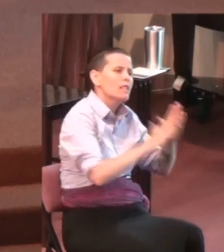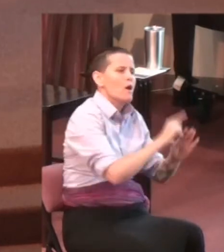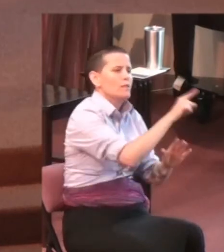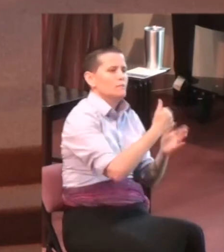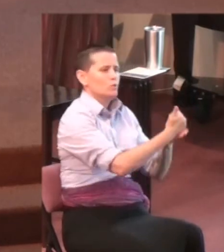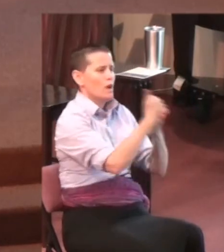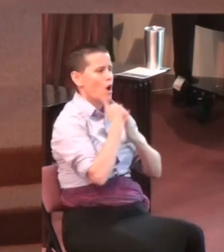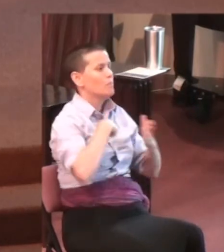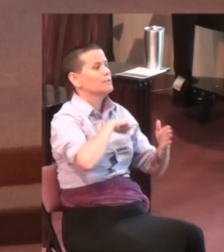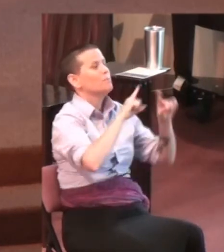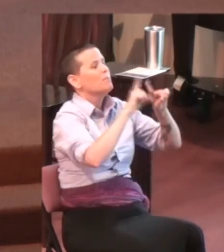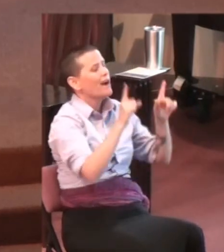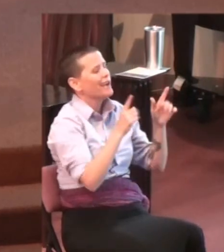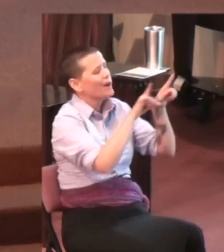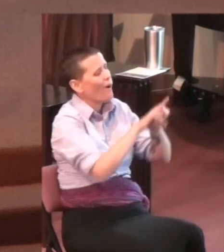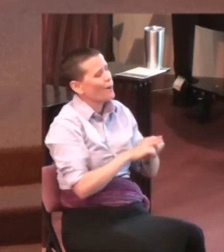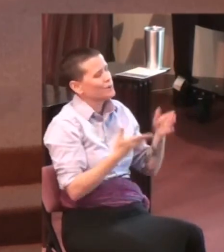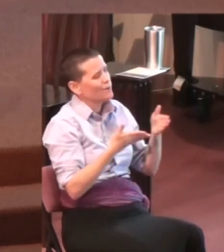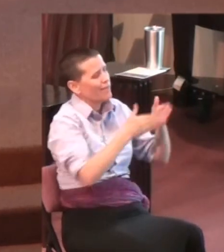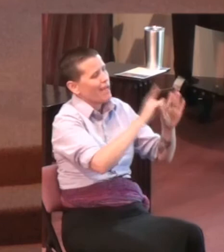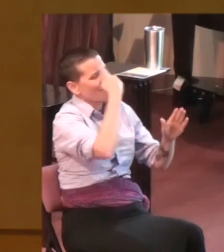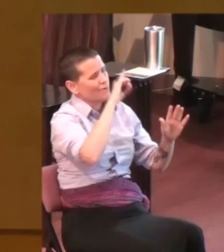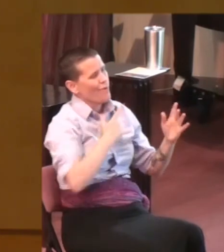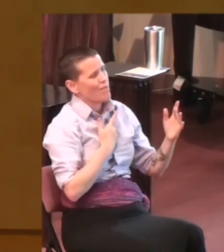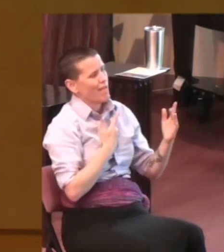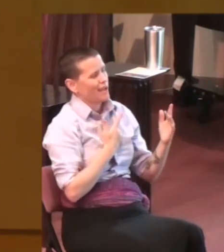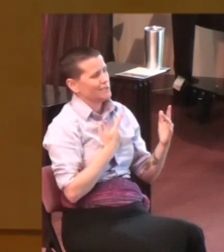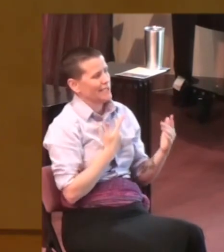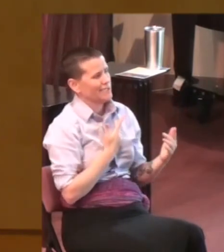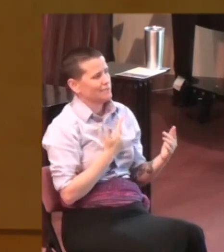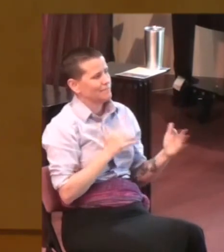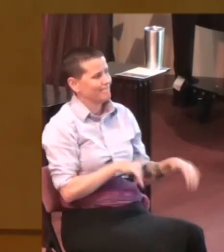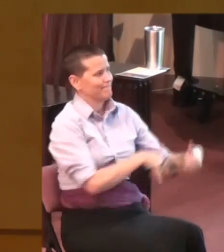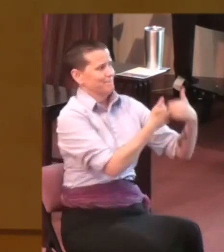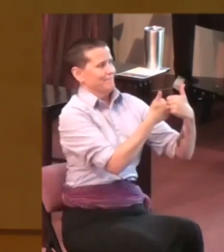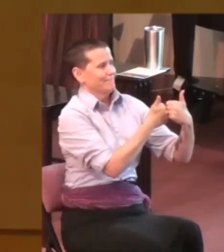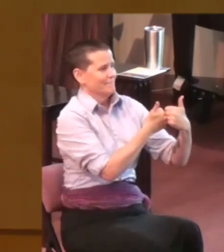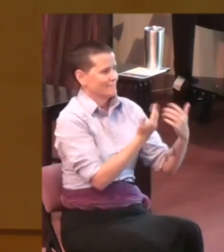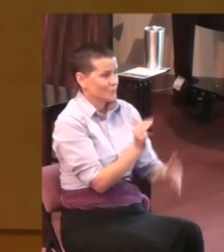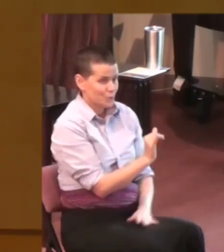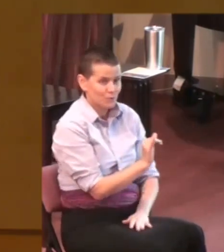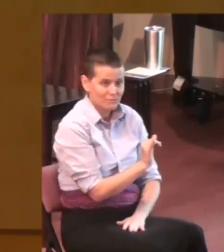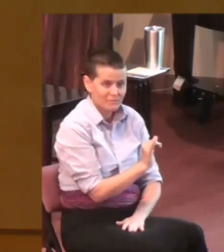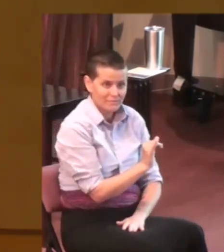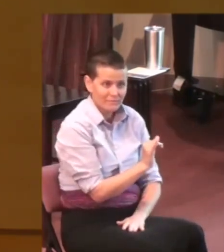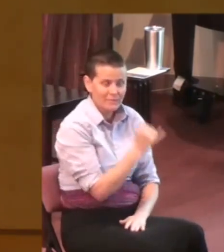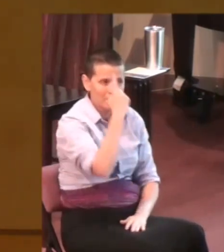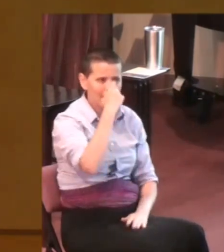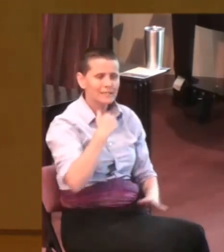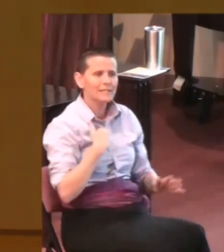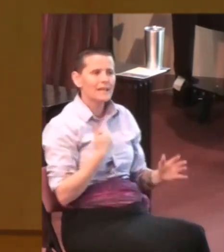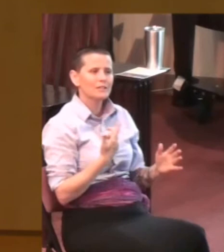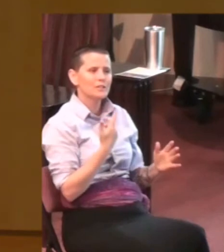this. The resistance is the source of suffering, not somebody bringing,